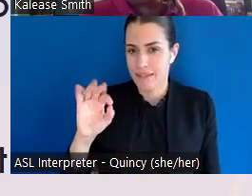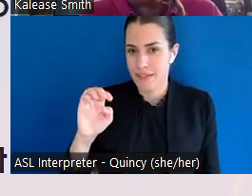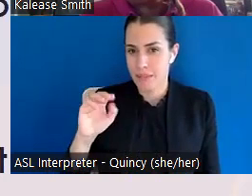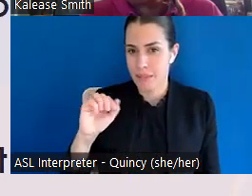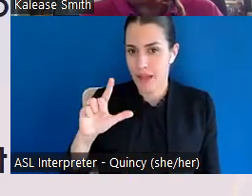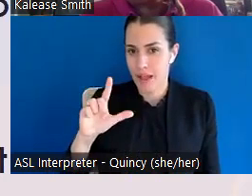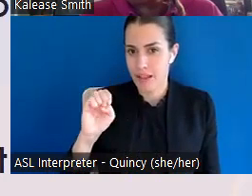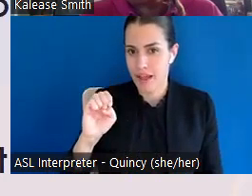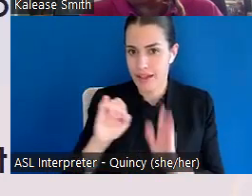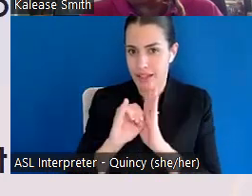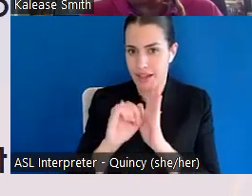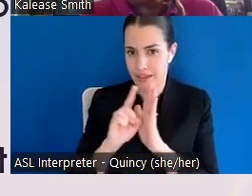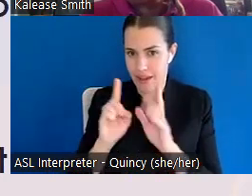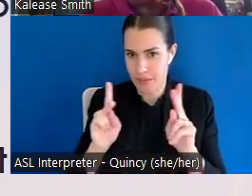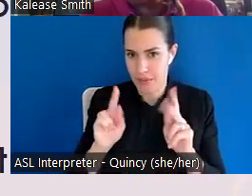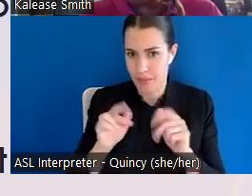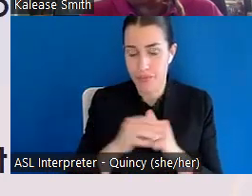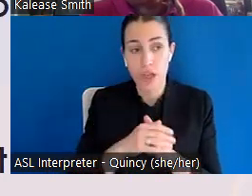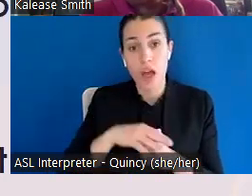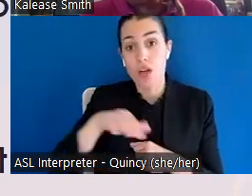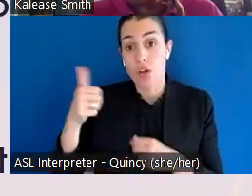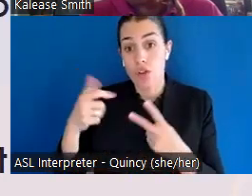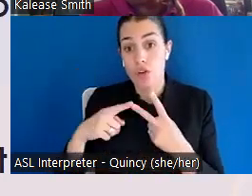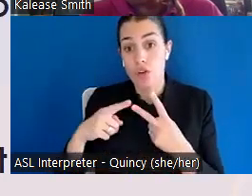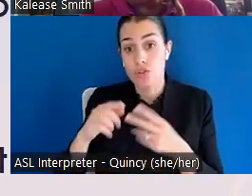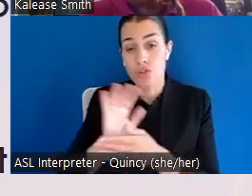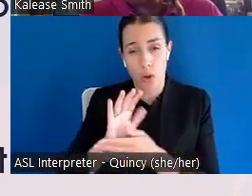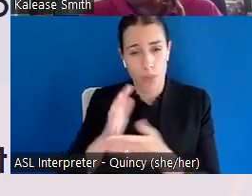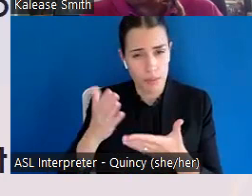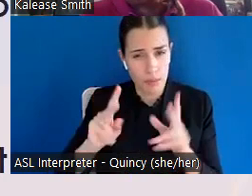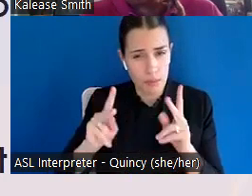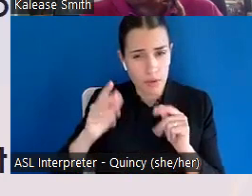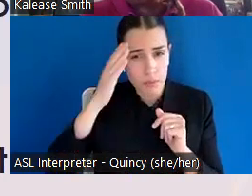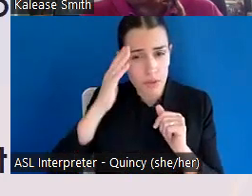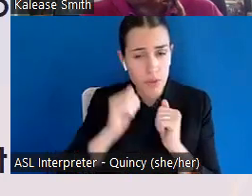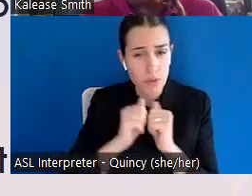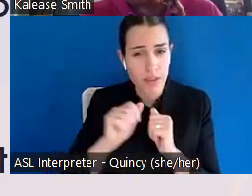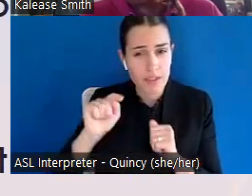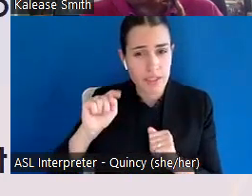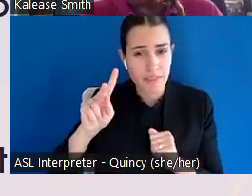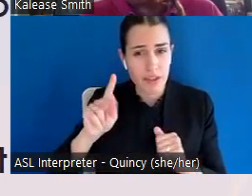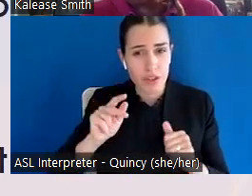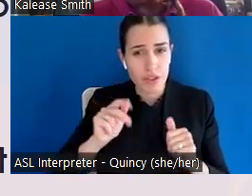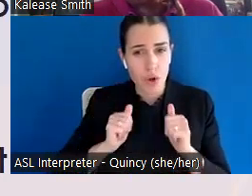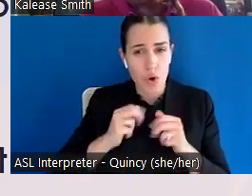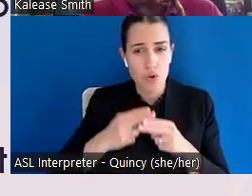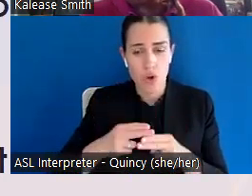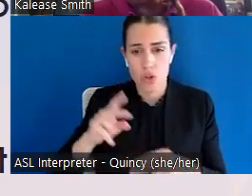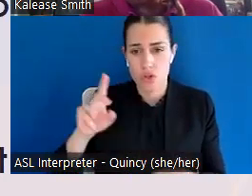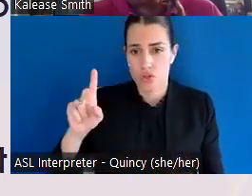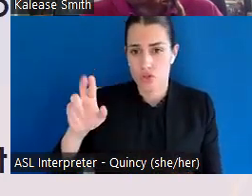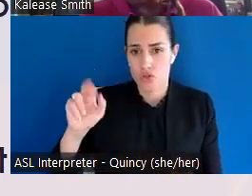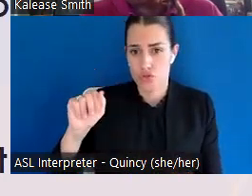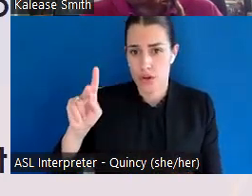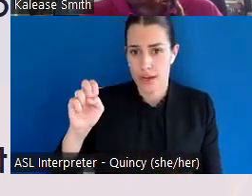But another show that I thought of, folks might be familiar with this TV show called Drake and Josh. And so I absolutely loved that